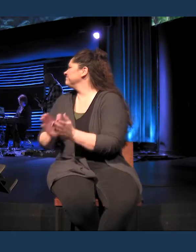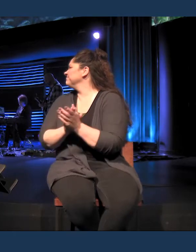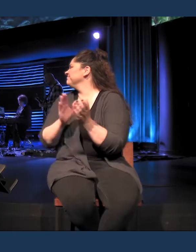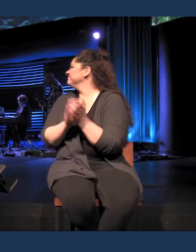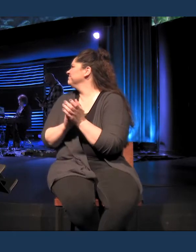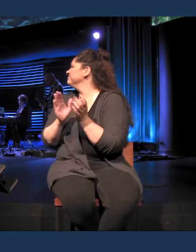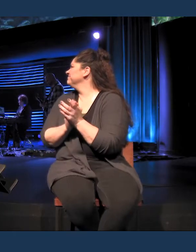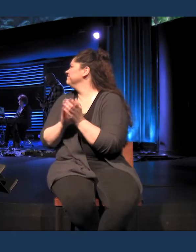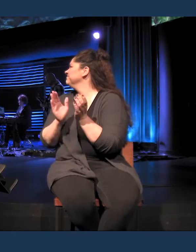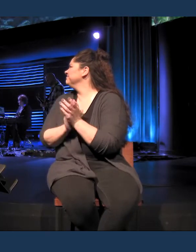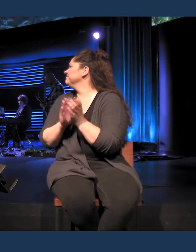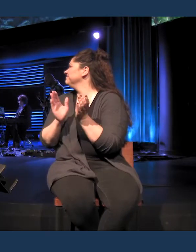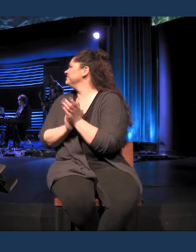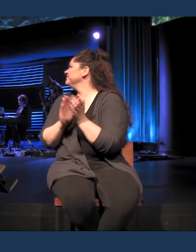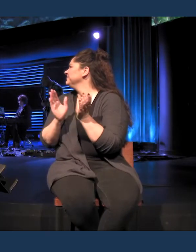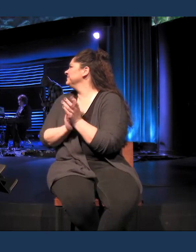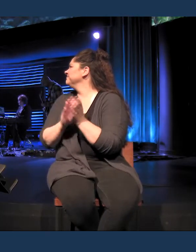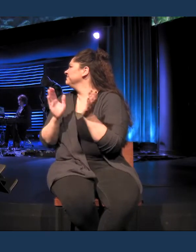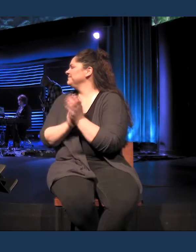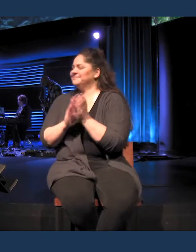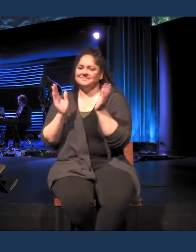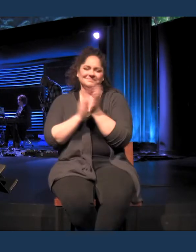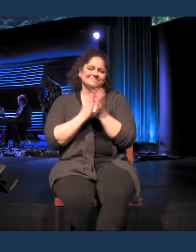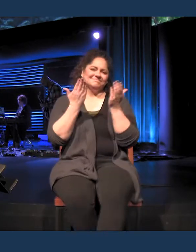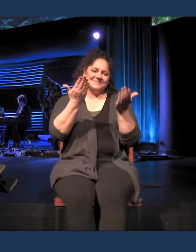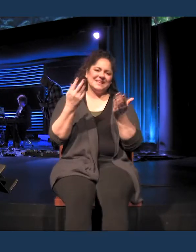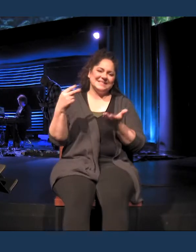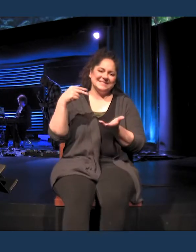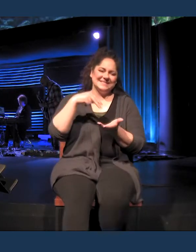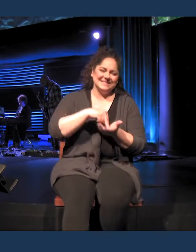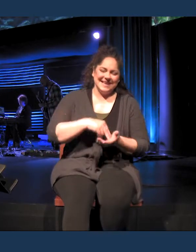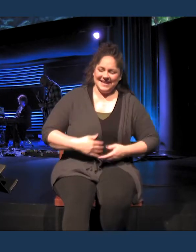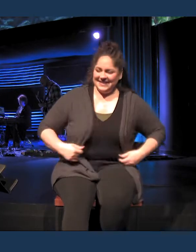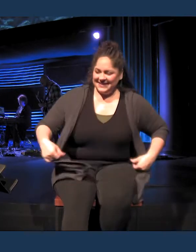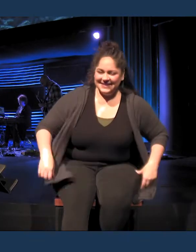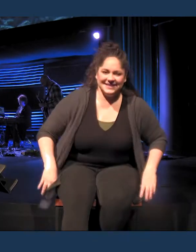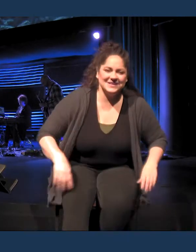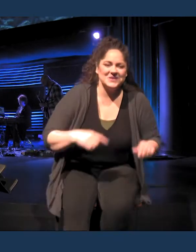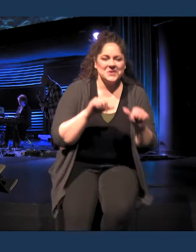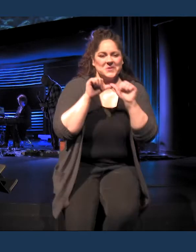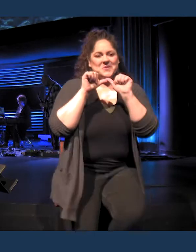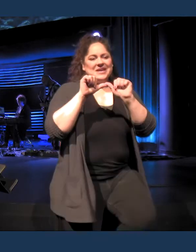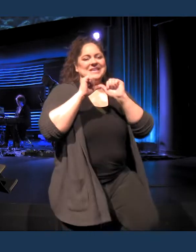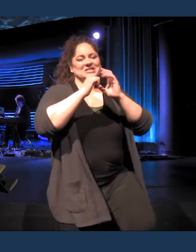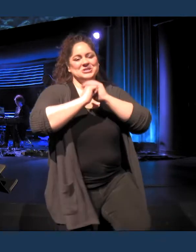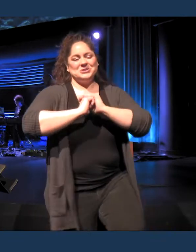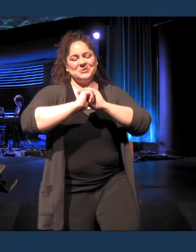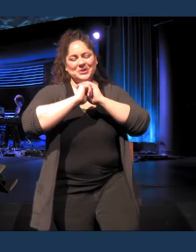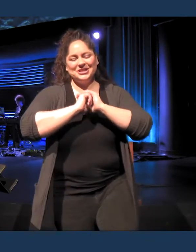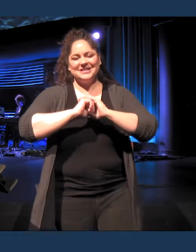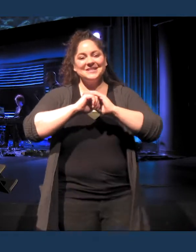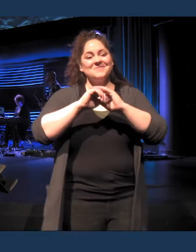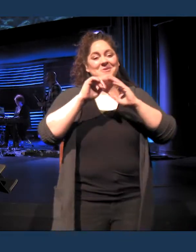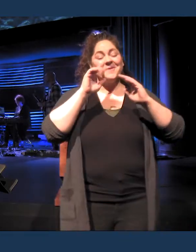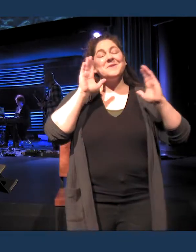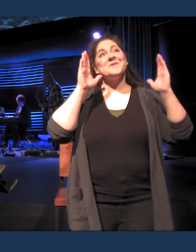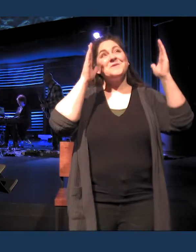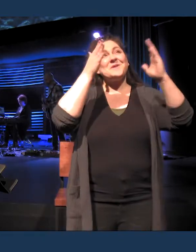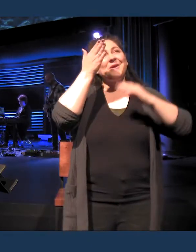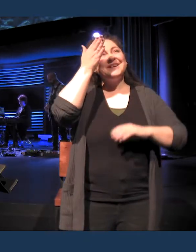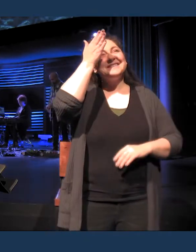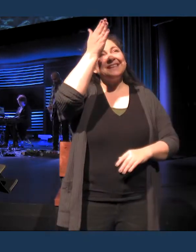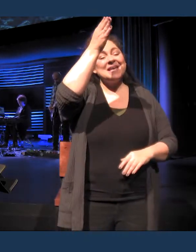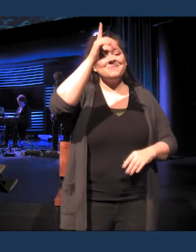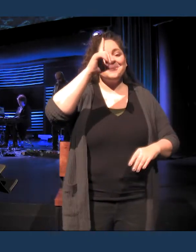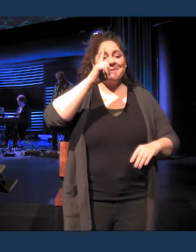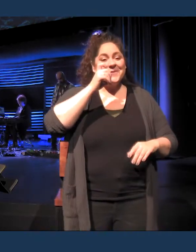Amen. Amen. Come on, let's stand to our feet this morning again. We're going to continue to worship. Let's keep our eyes on the one who